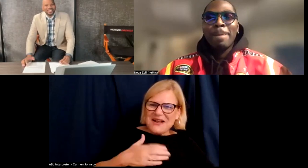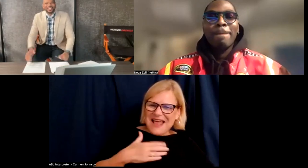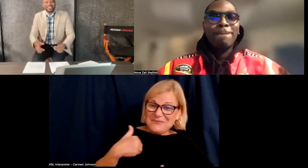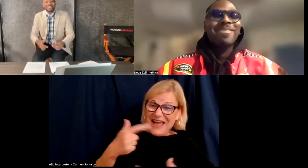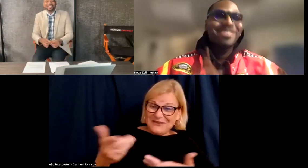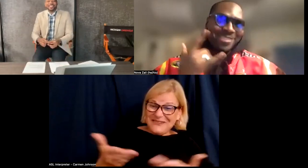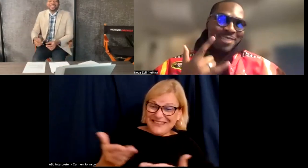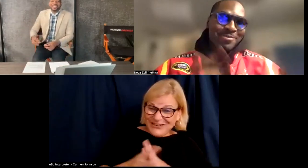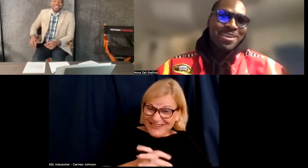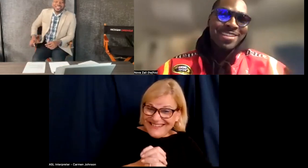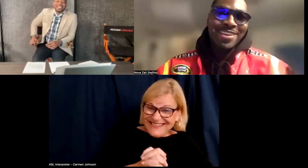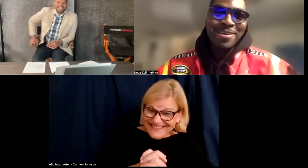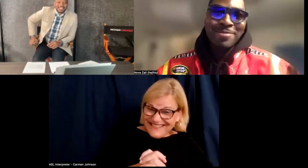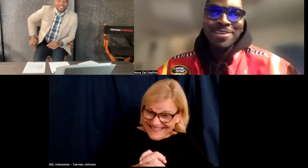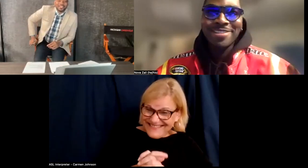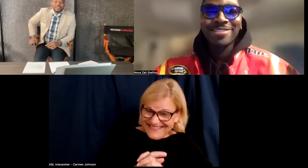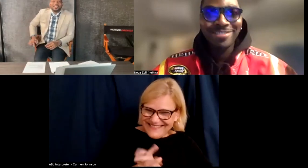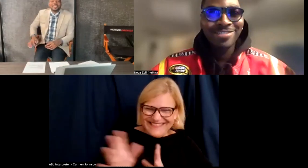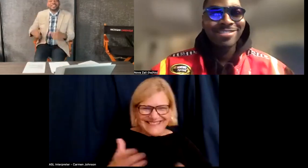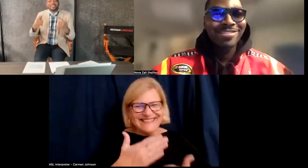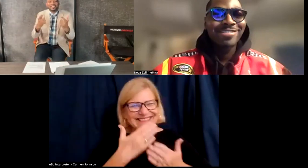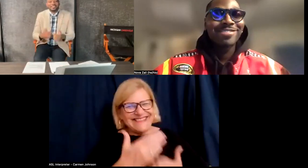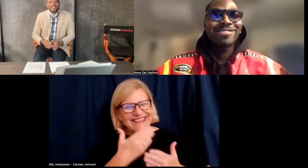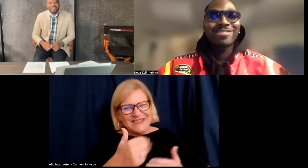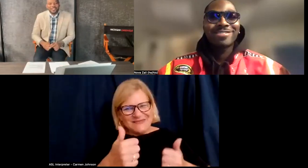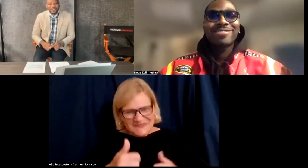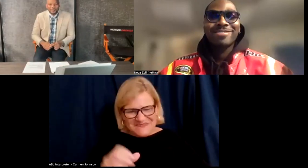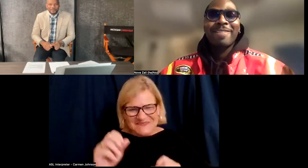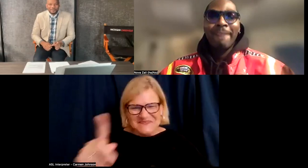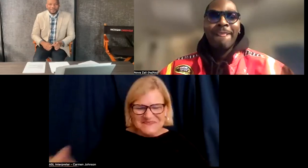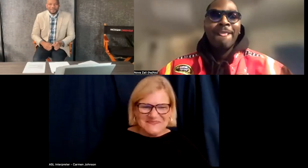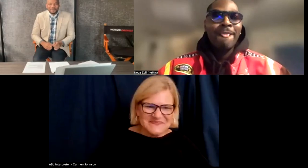you. Thank y'all, Let's check man. out your presentation right now.